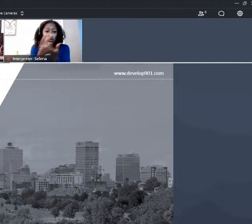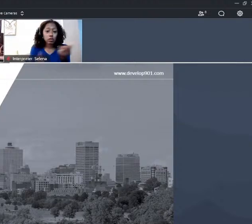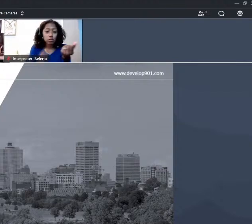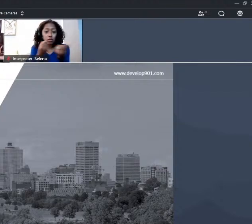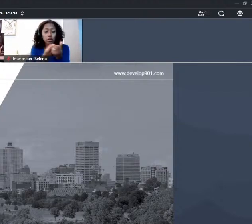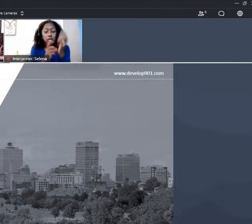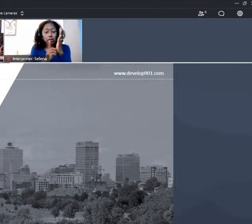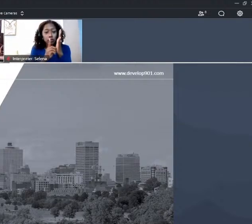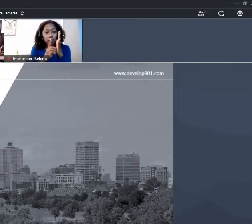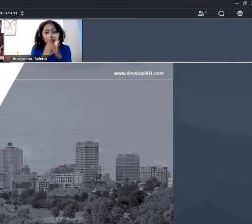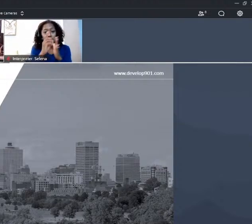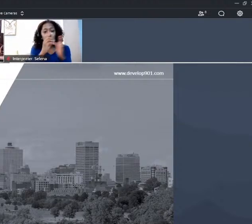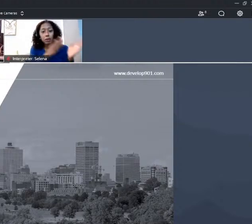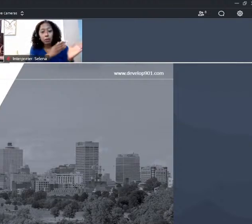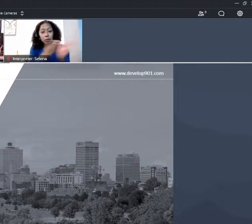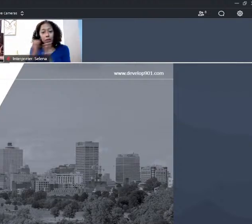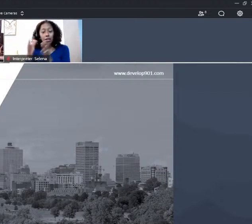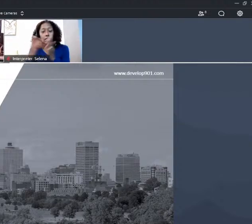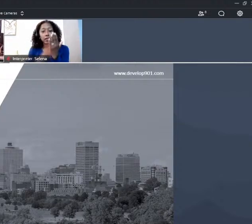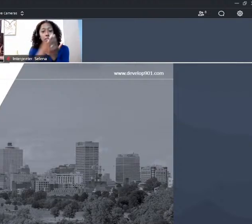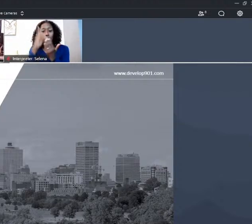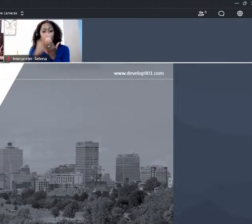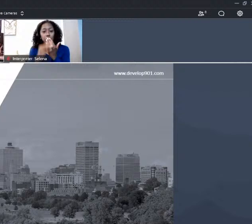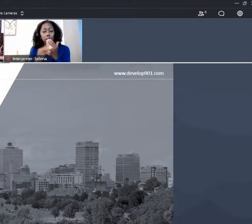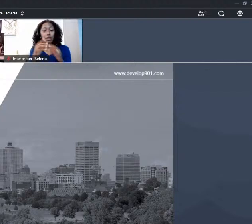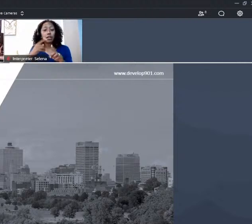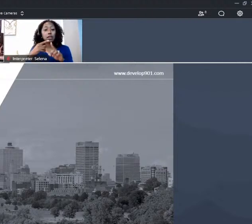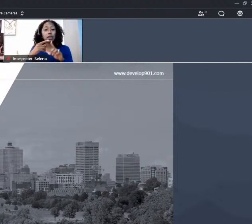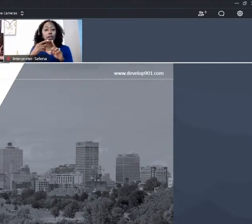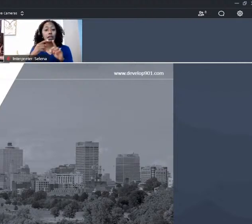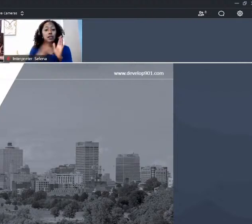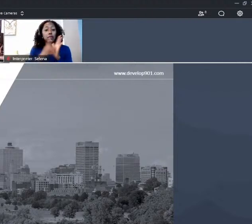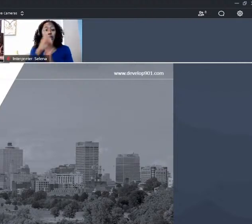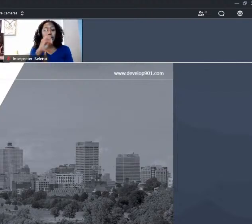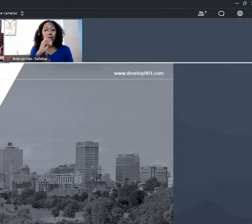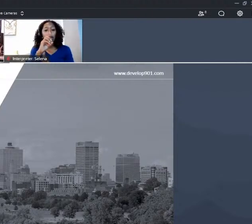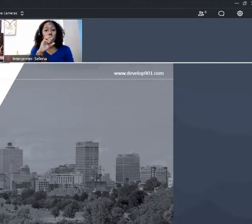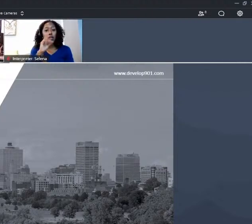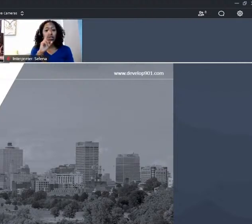Development. This was held from July 6th. The case number is SUP